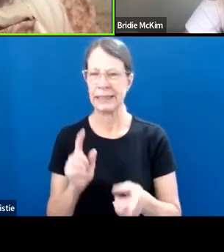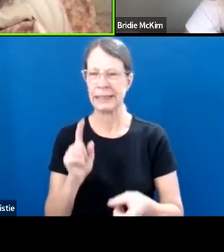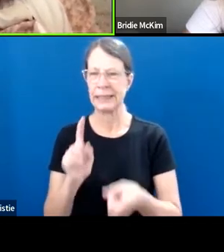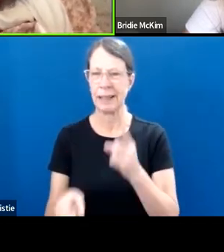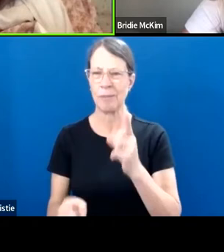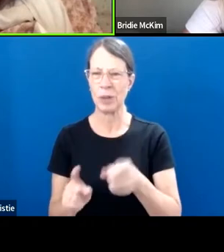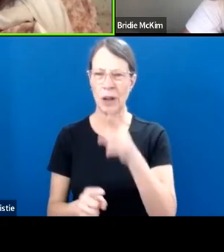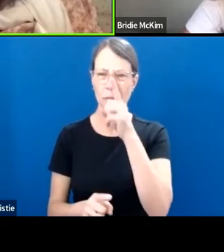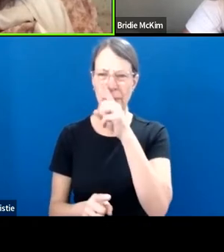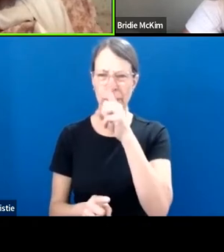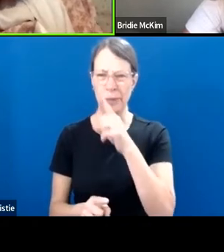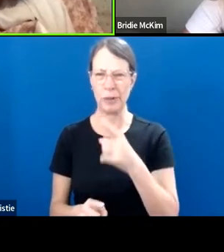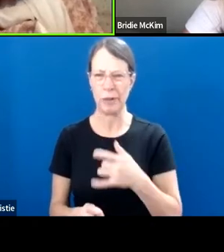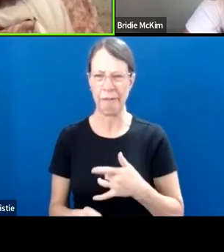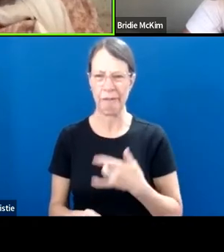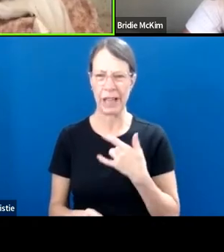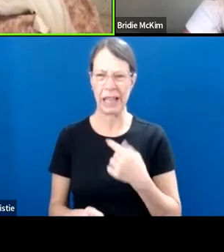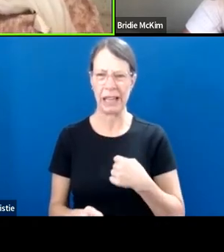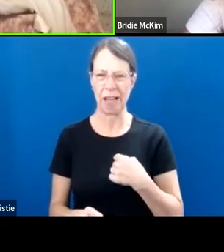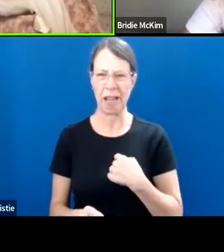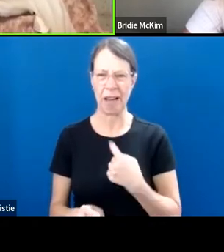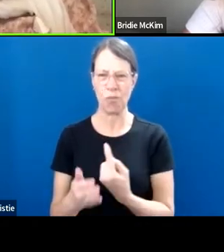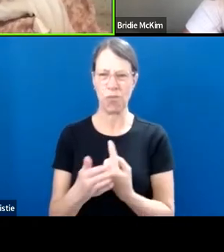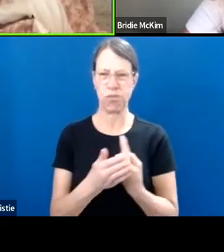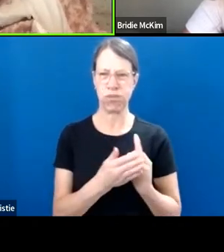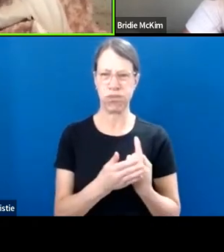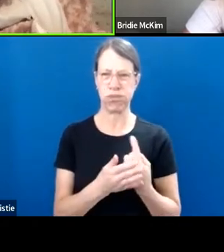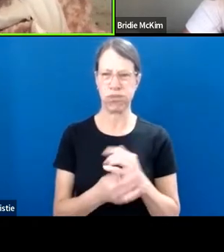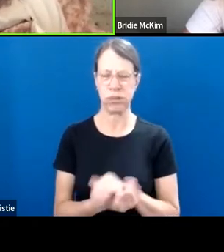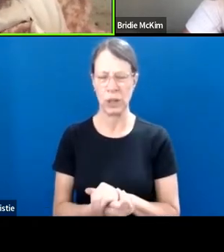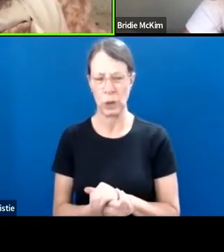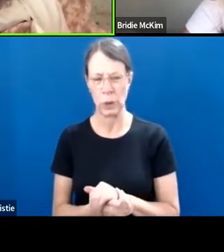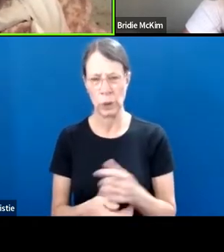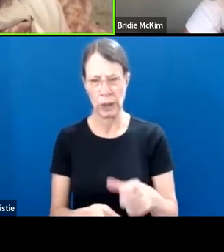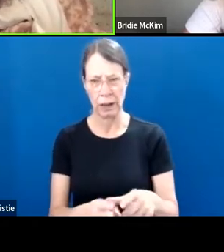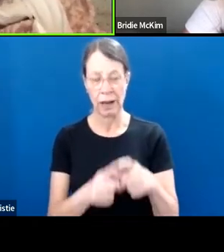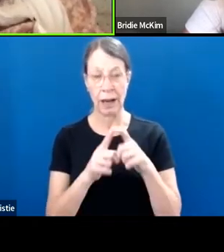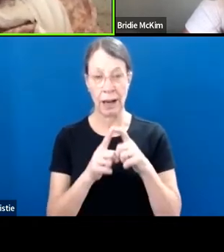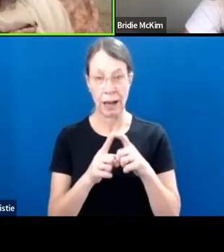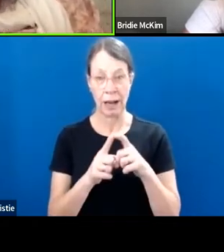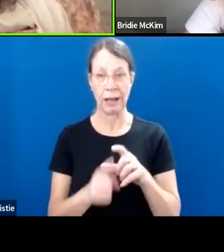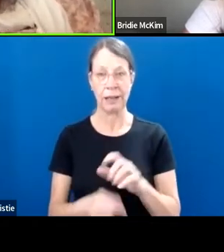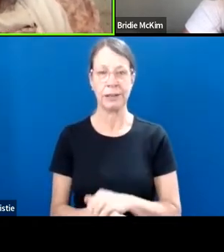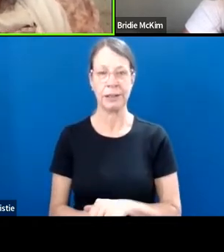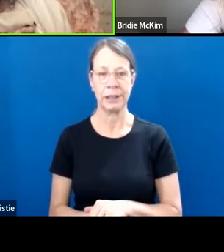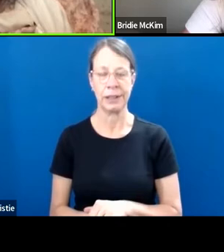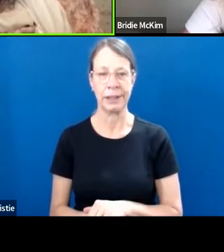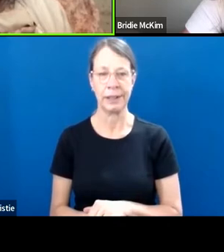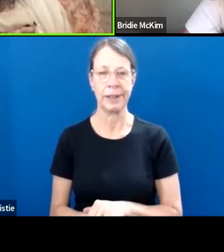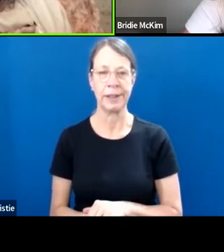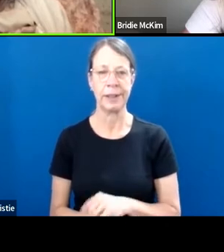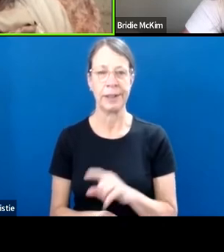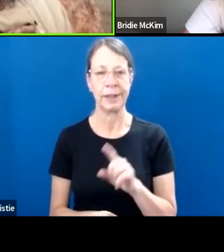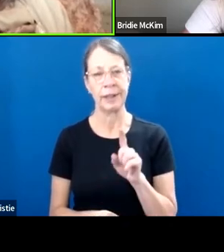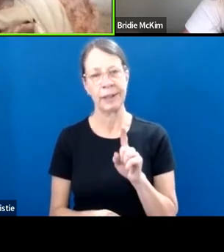and challenged and things like that, but where we can, to be